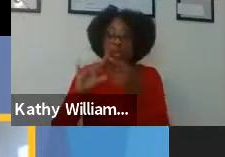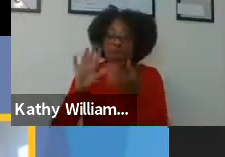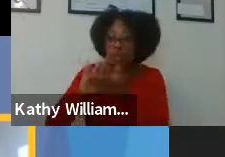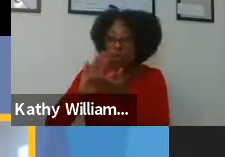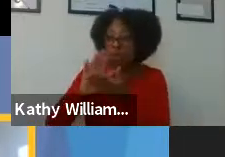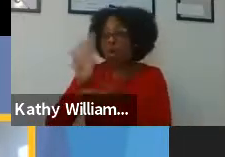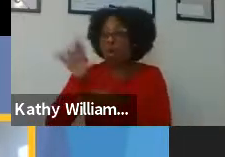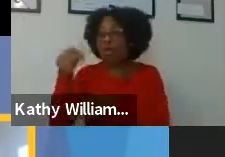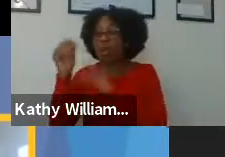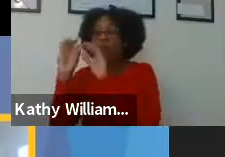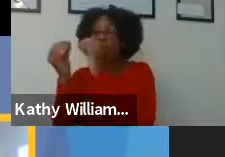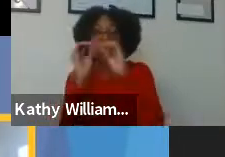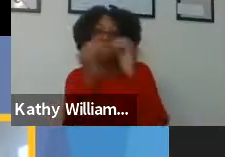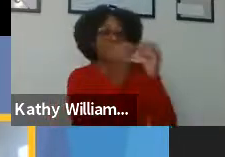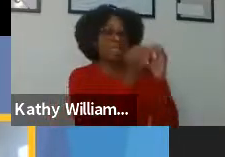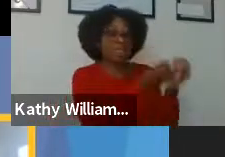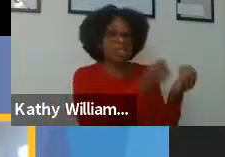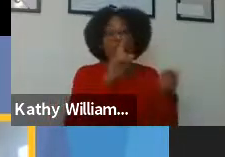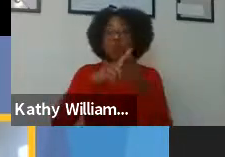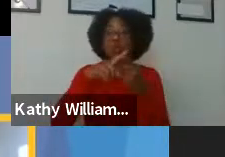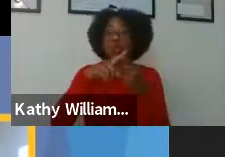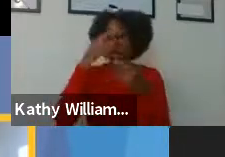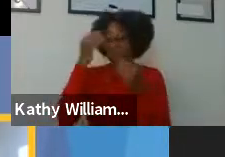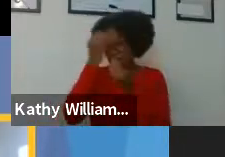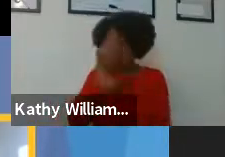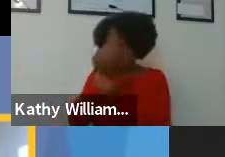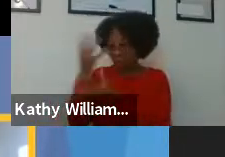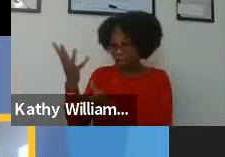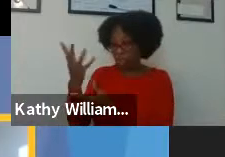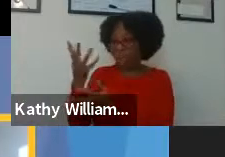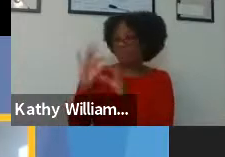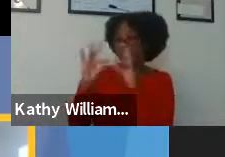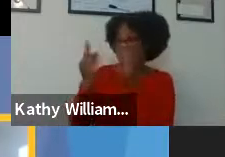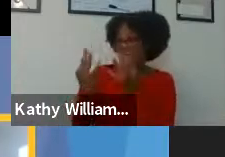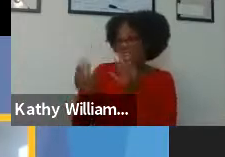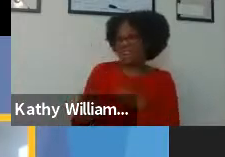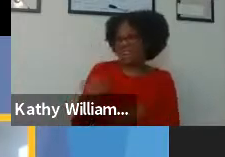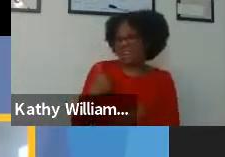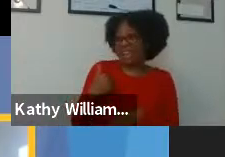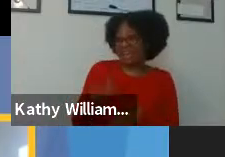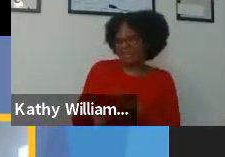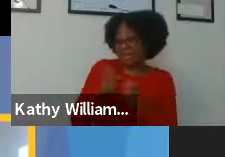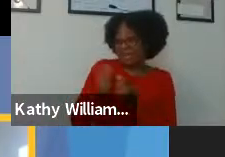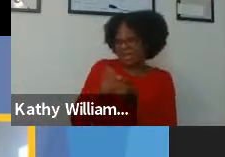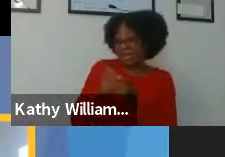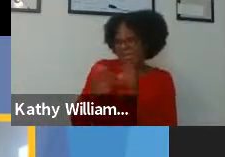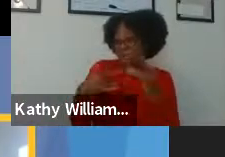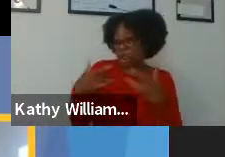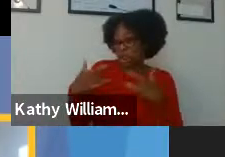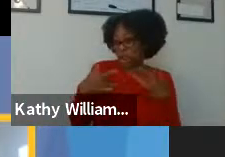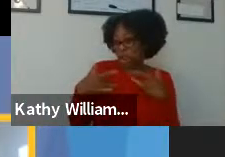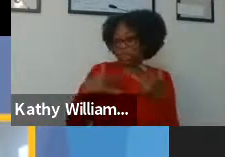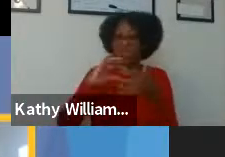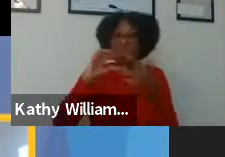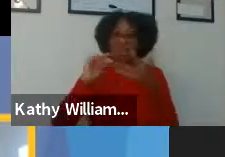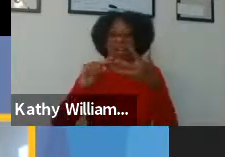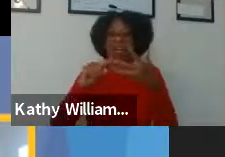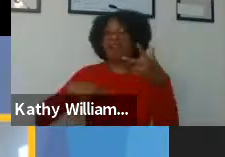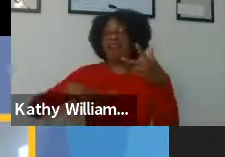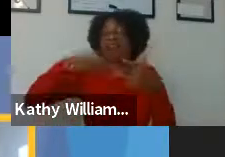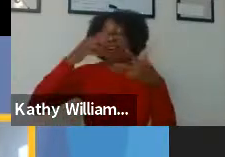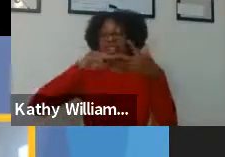other organization to notify them that a family has a particular concern. Our highest level of individual services